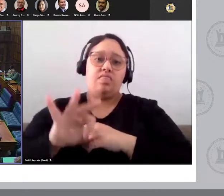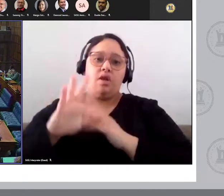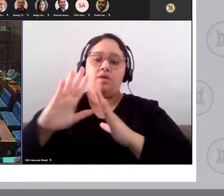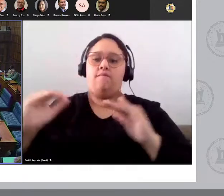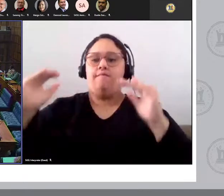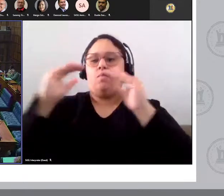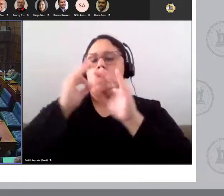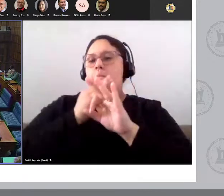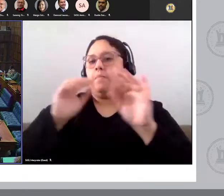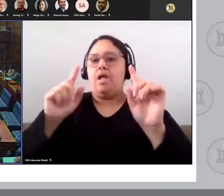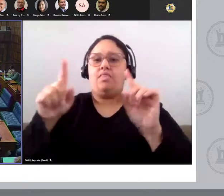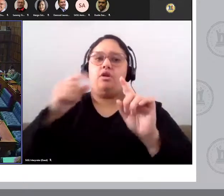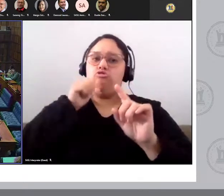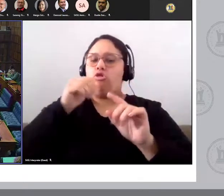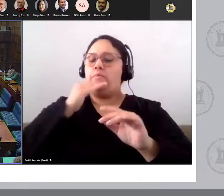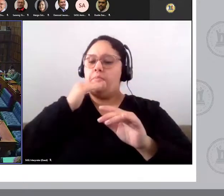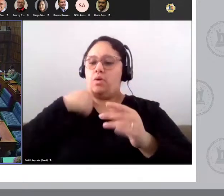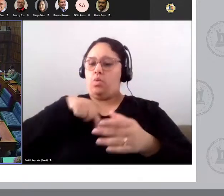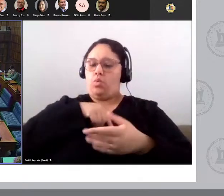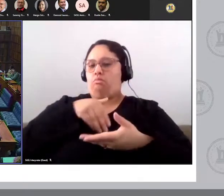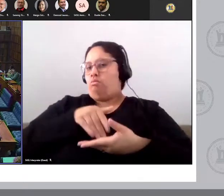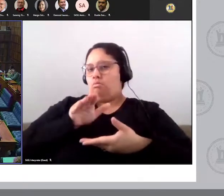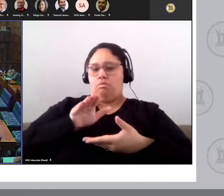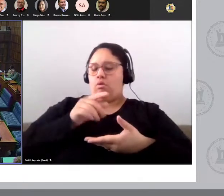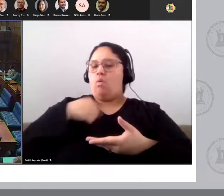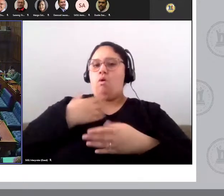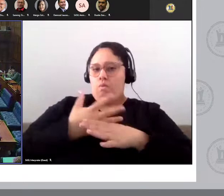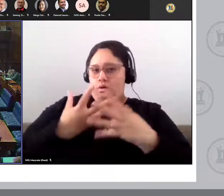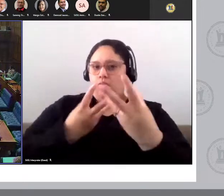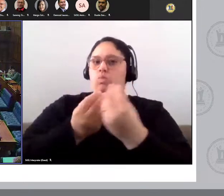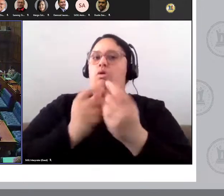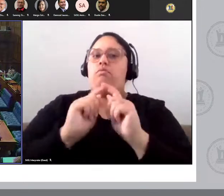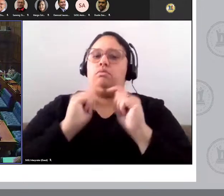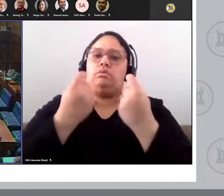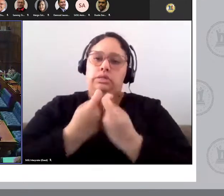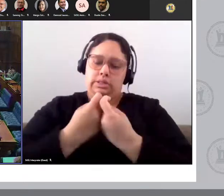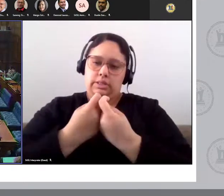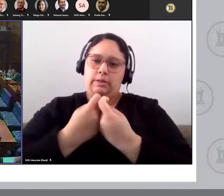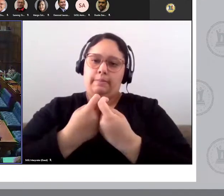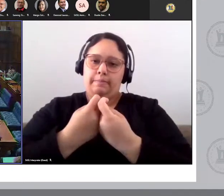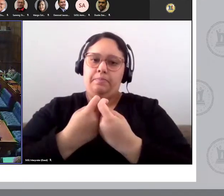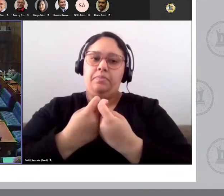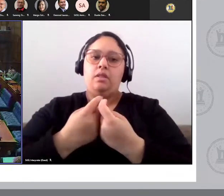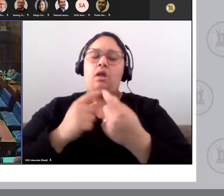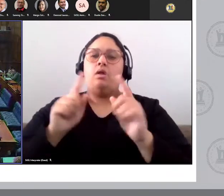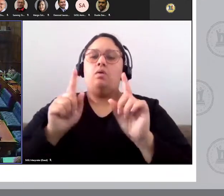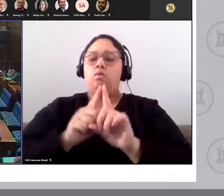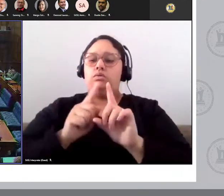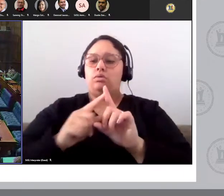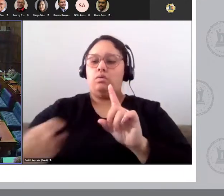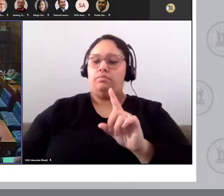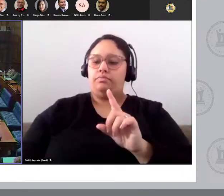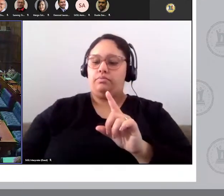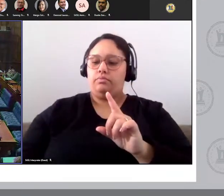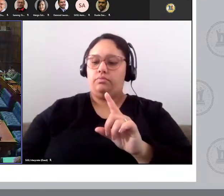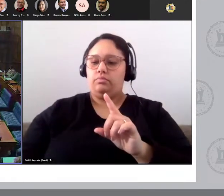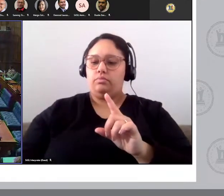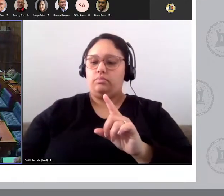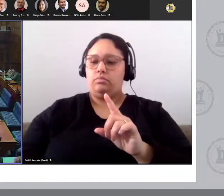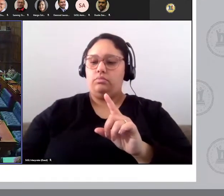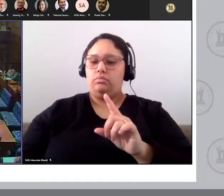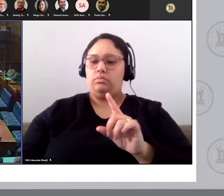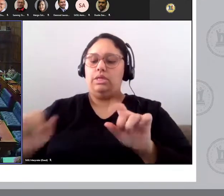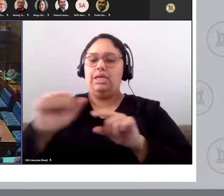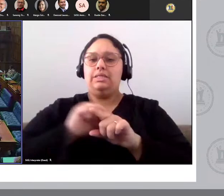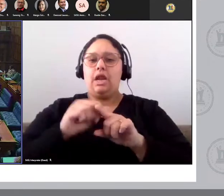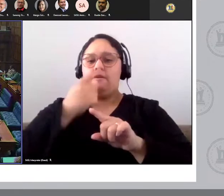but that doesn't exempt us. We work together as a team. And then pertaining to the training for